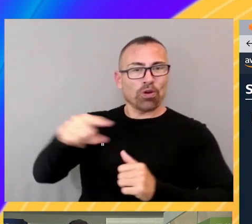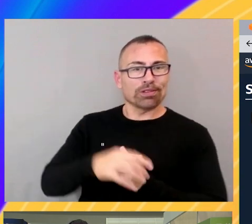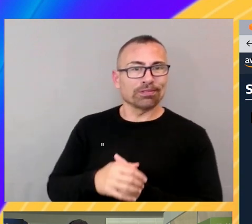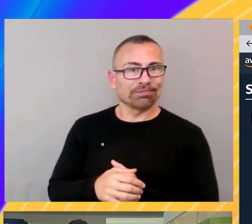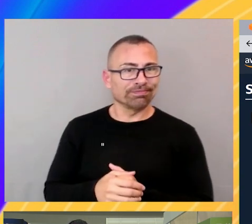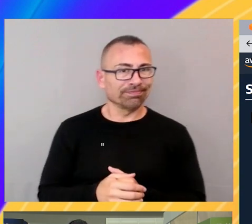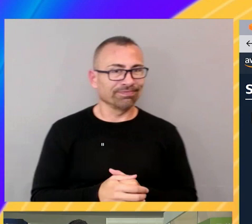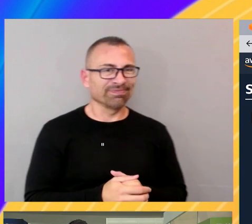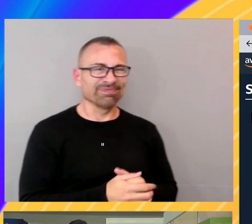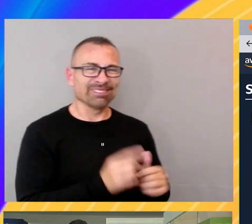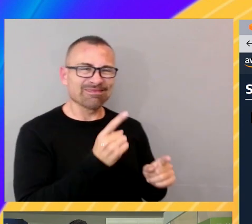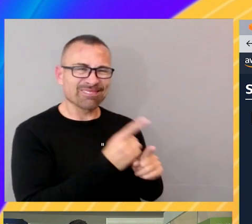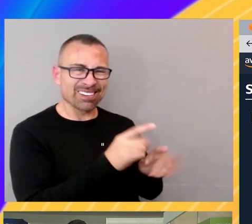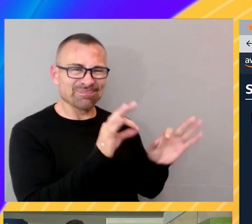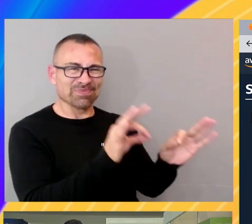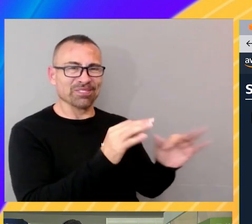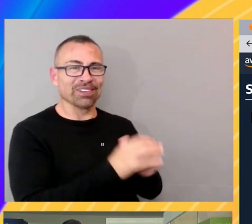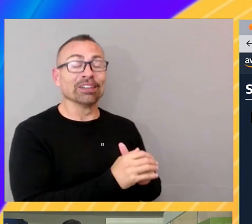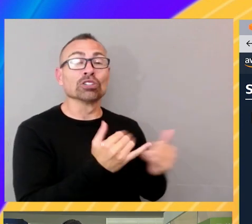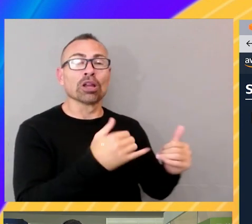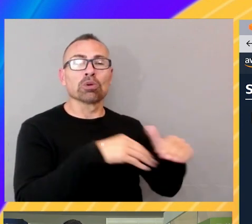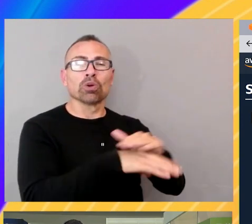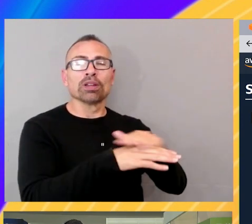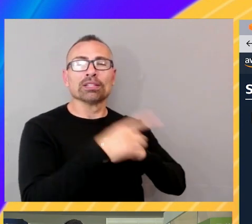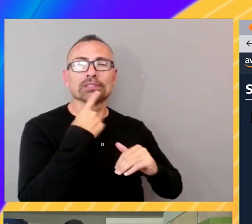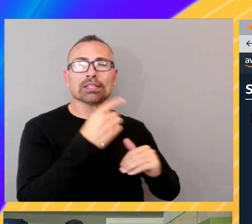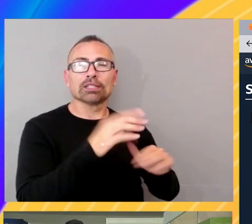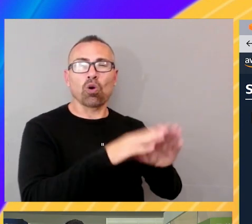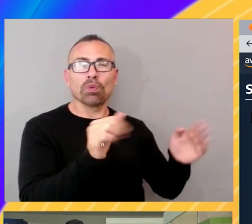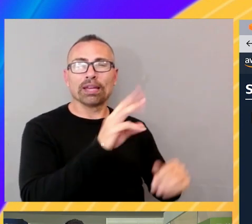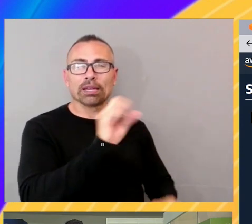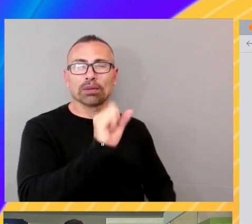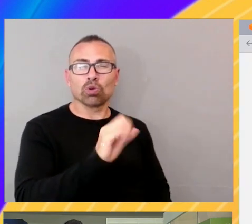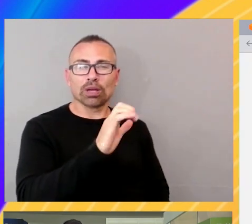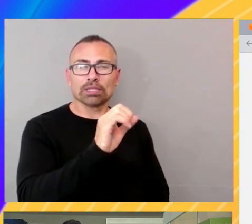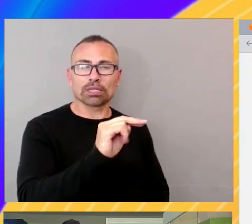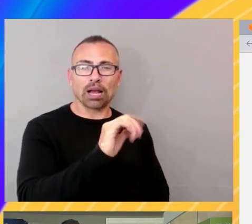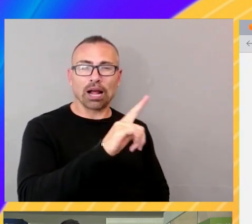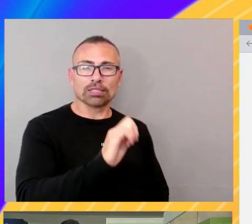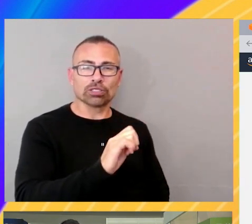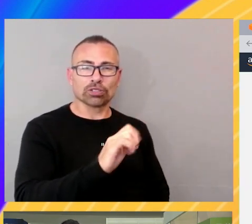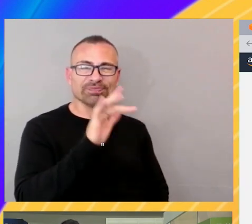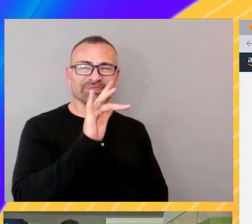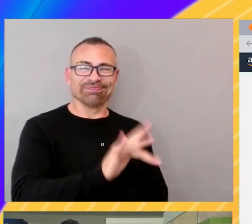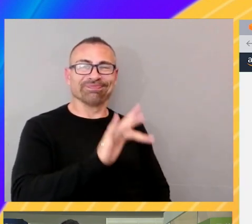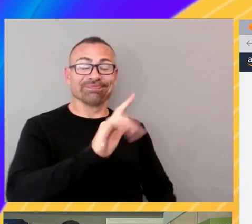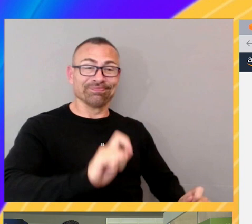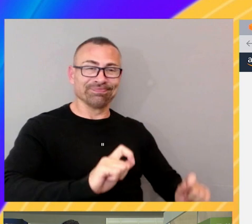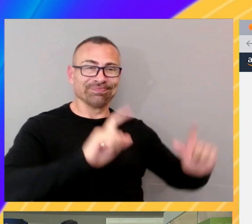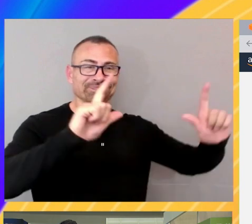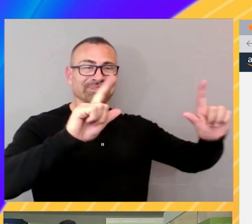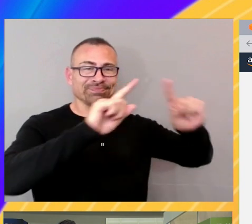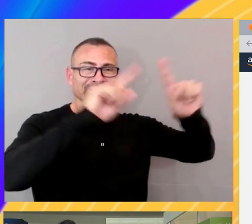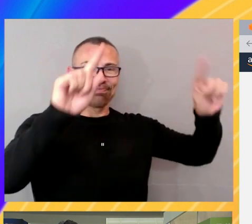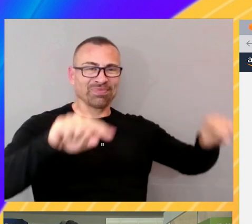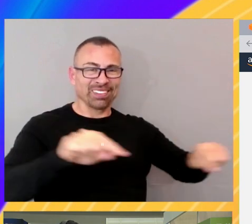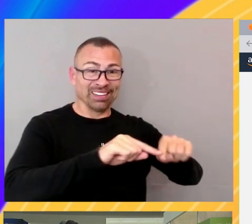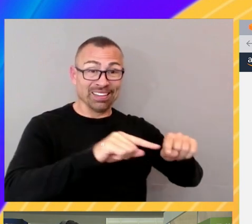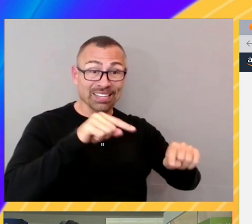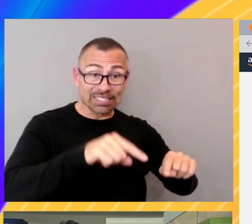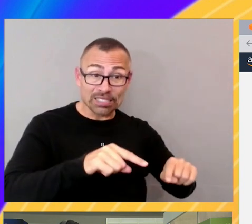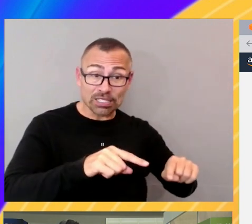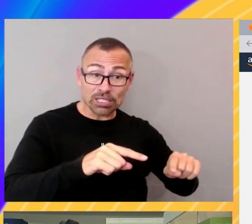says open AWS console, I imagine if I click on that, I haven't done it yet, let's see what happens. Is this launching it in my